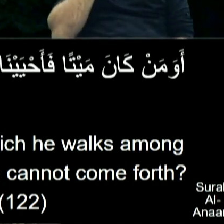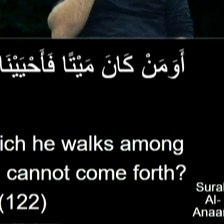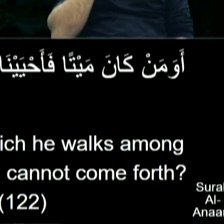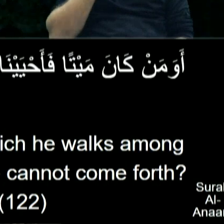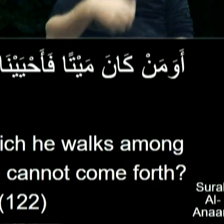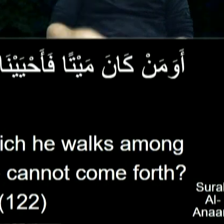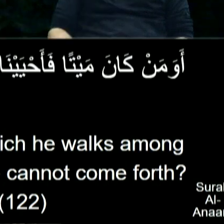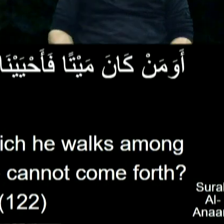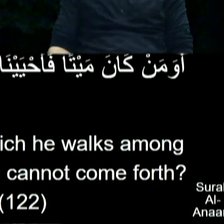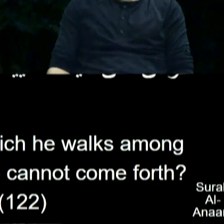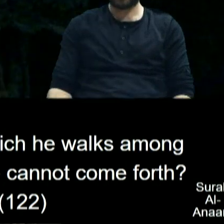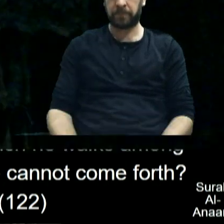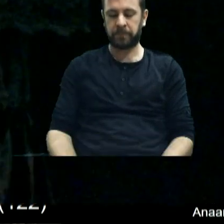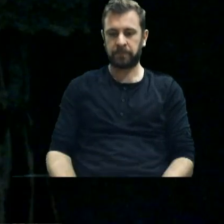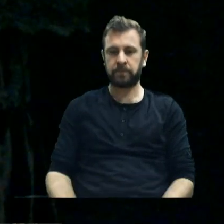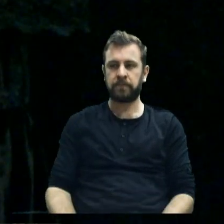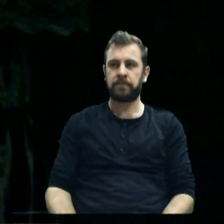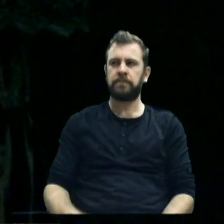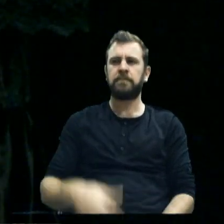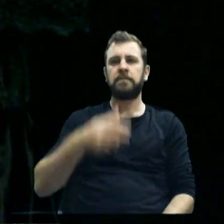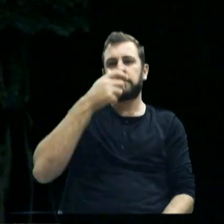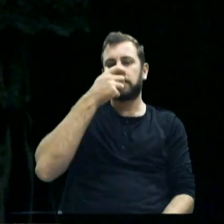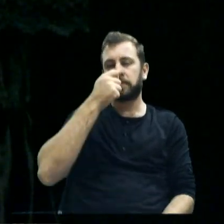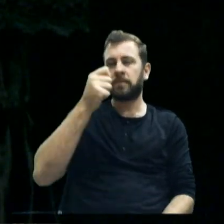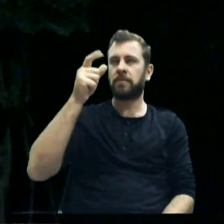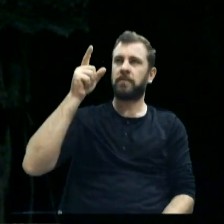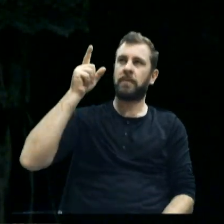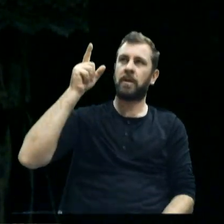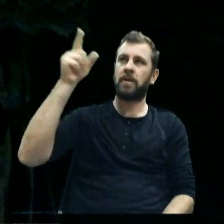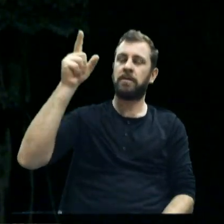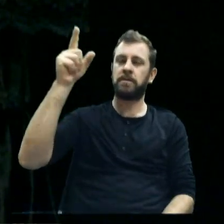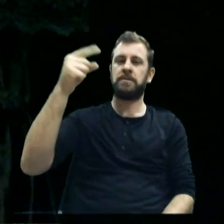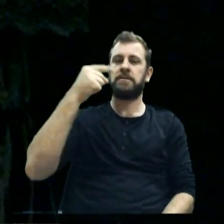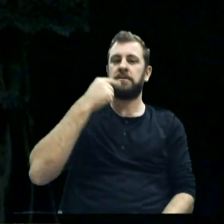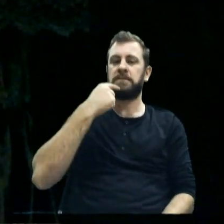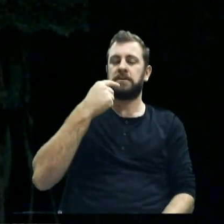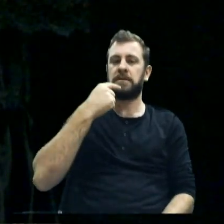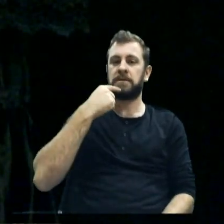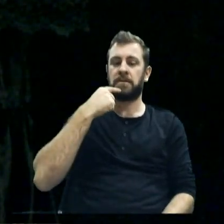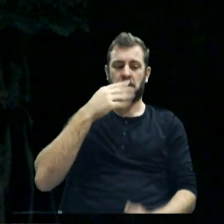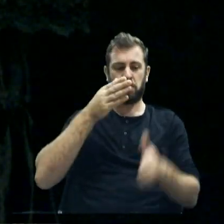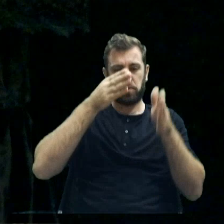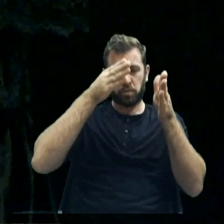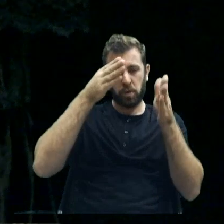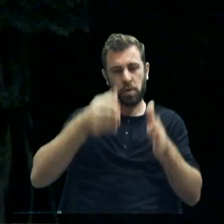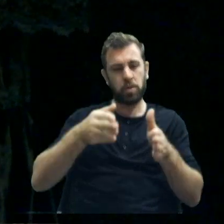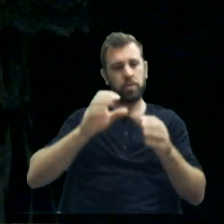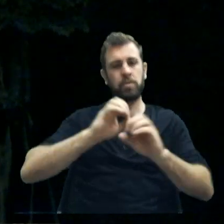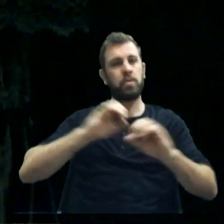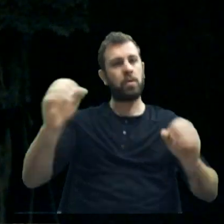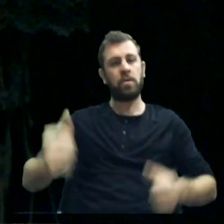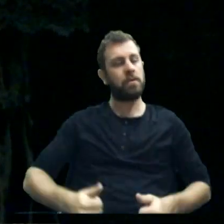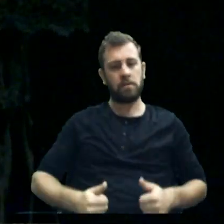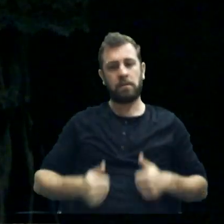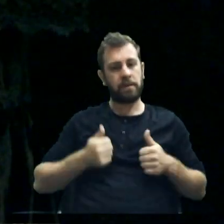It's interesting that Allah says that this individual that was lifeless,